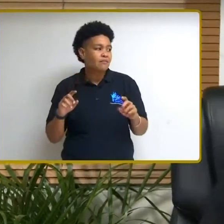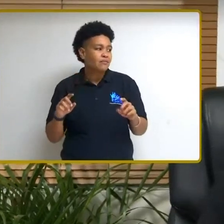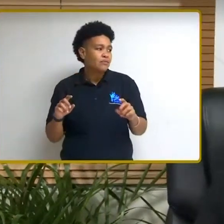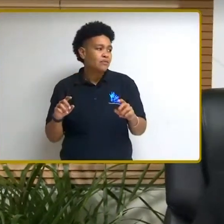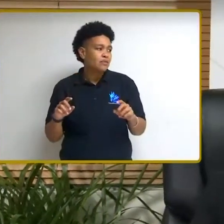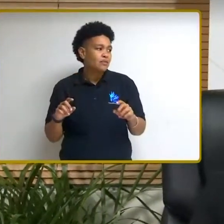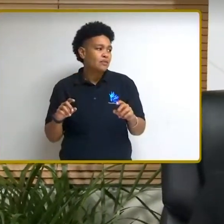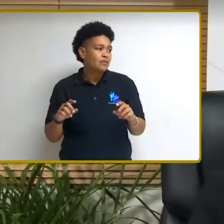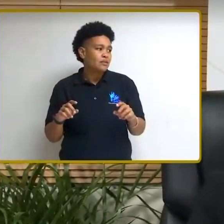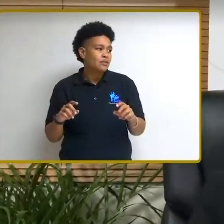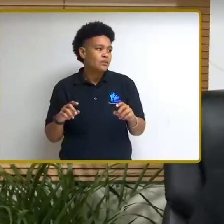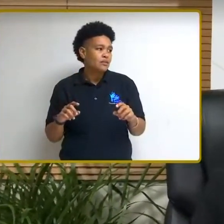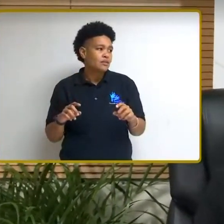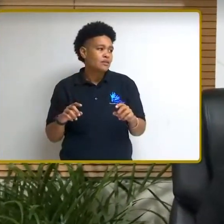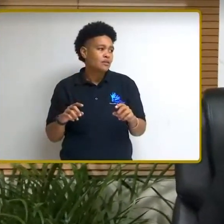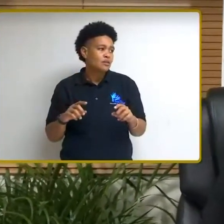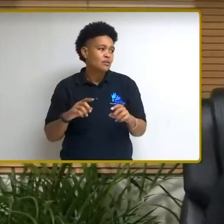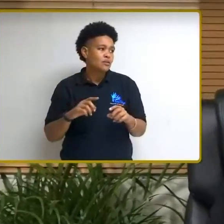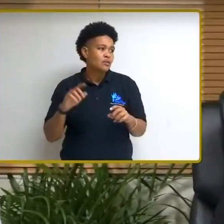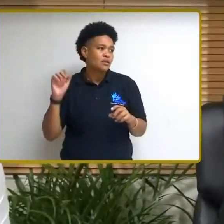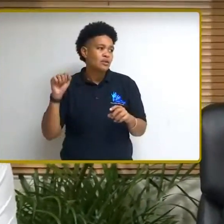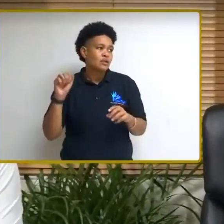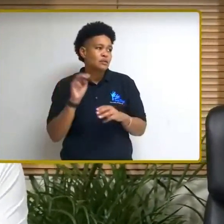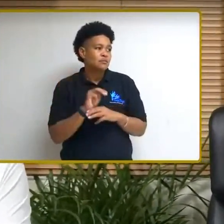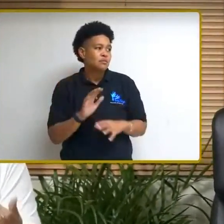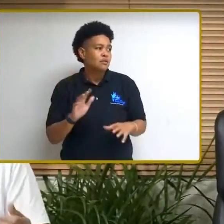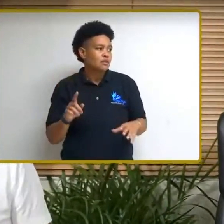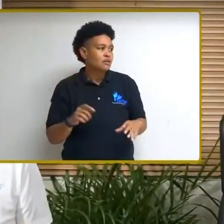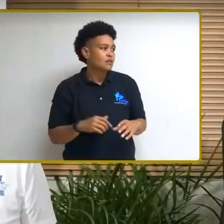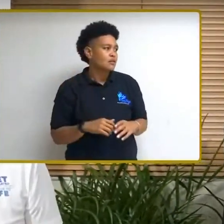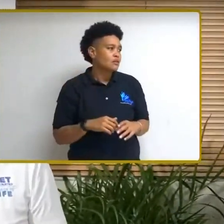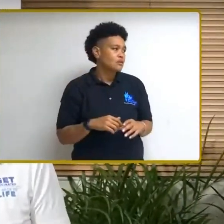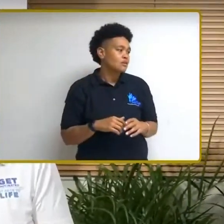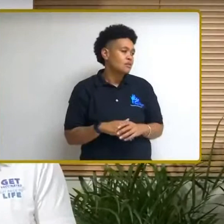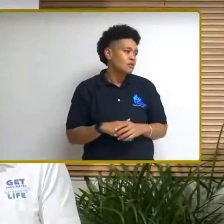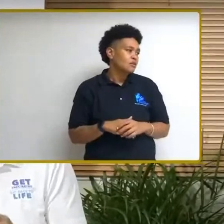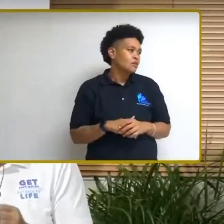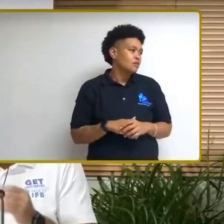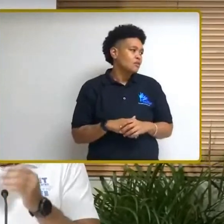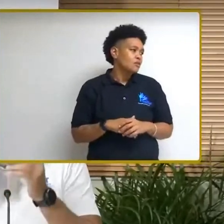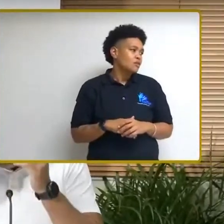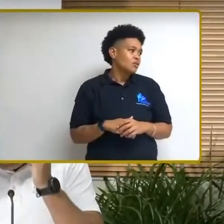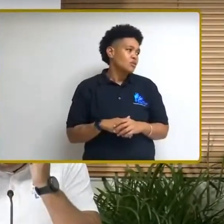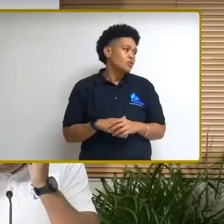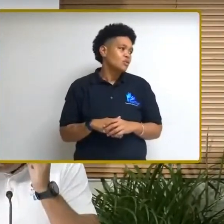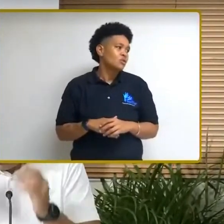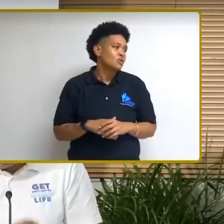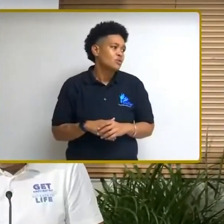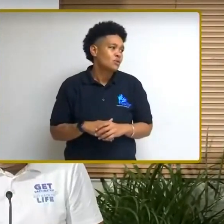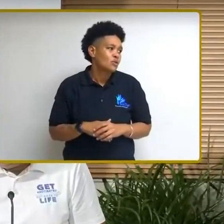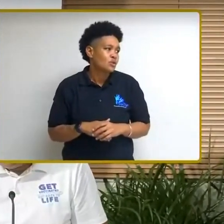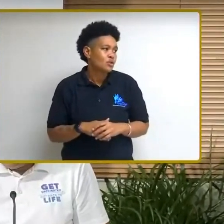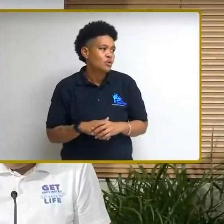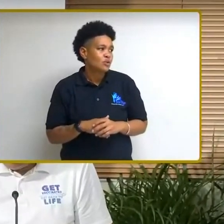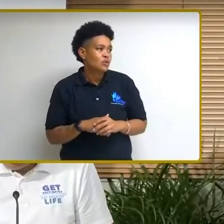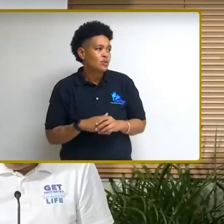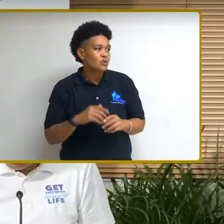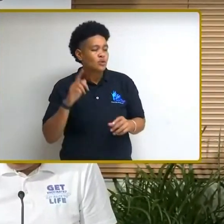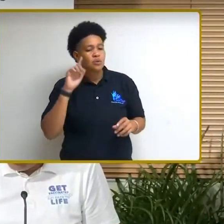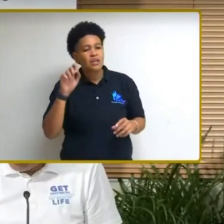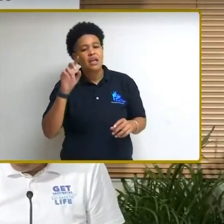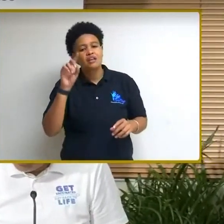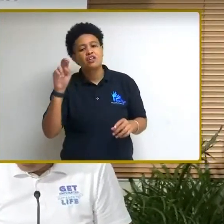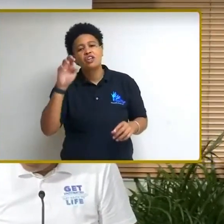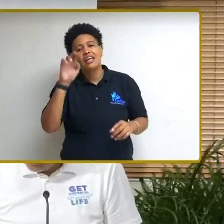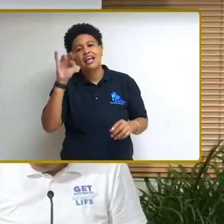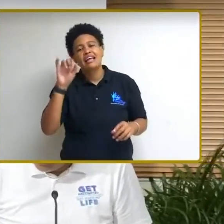correctional services? Yes, Minister. You want to just address that? So I will ask Dr. Ennis